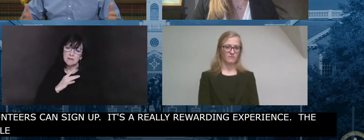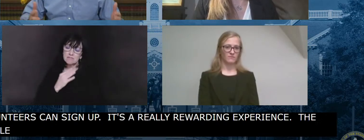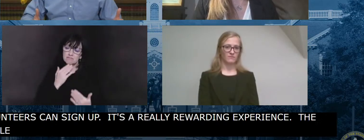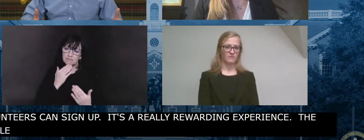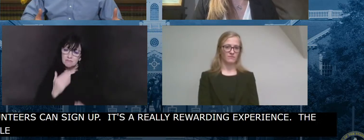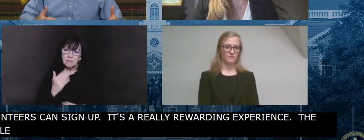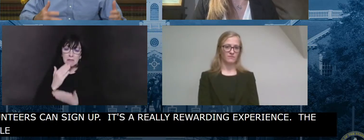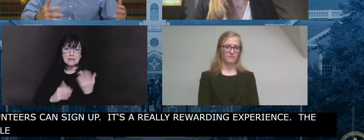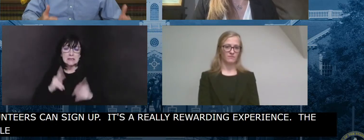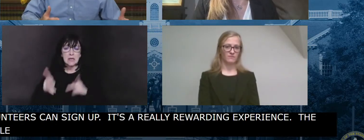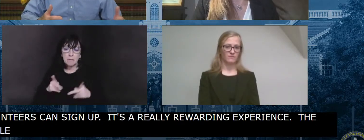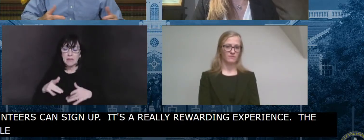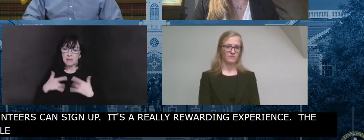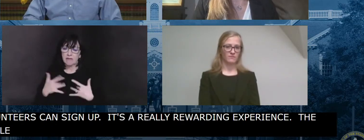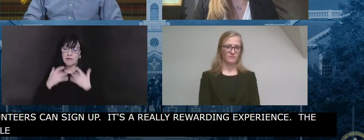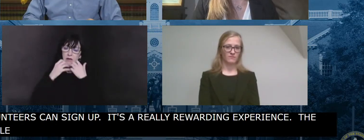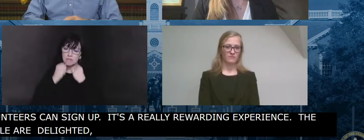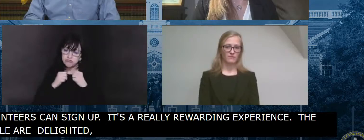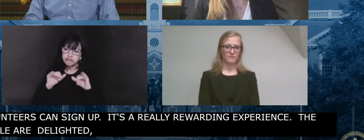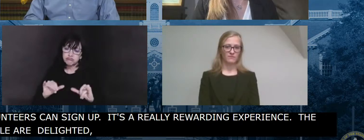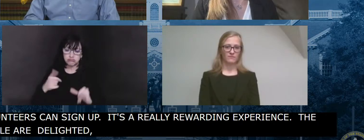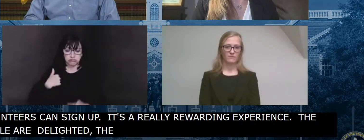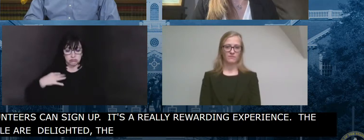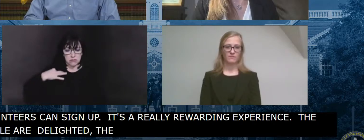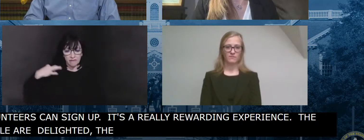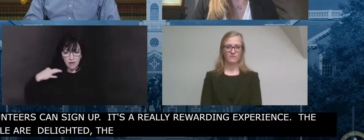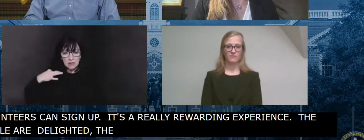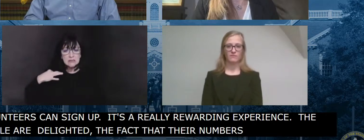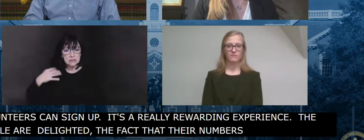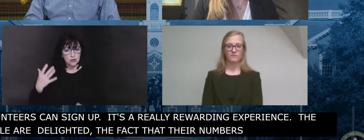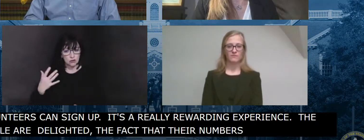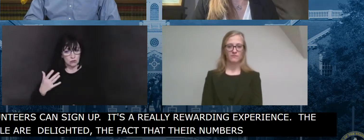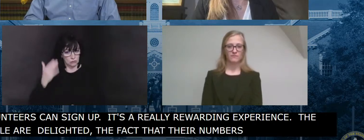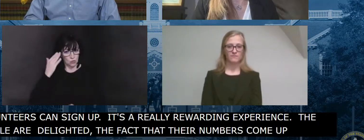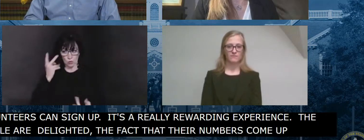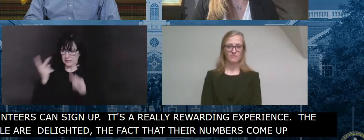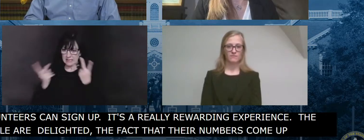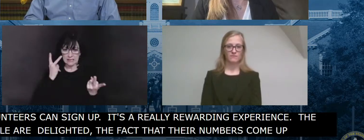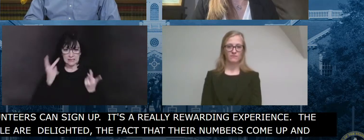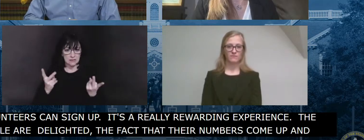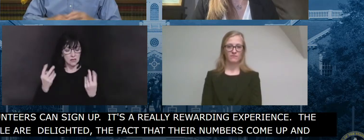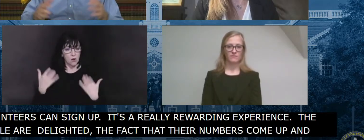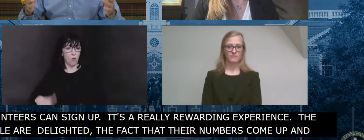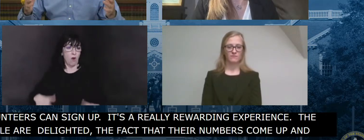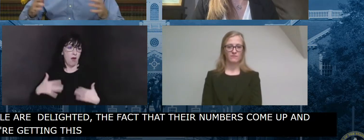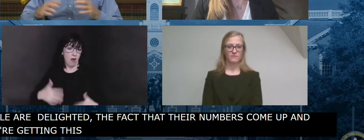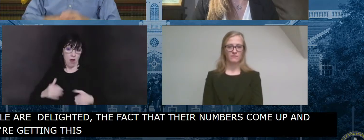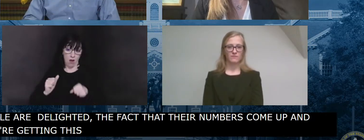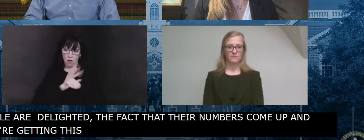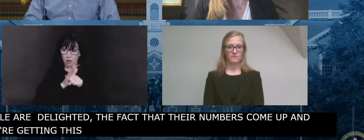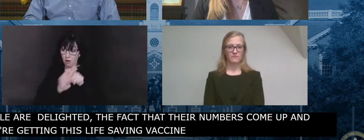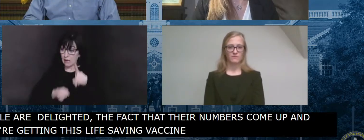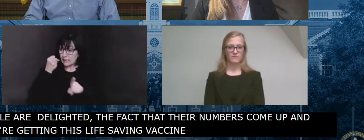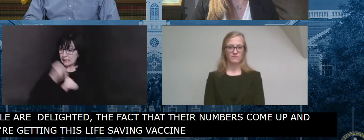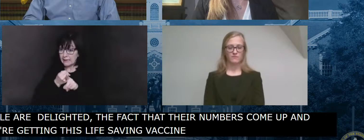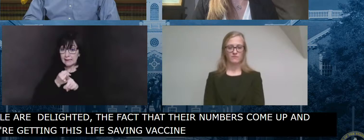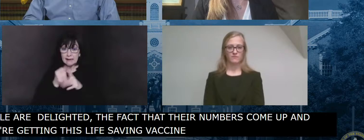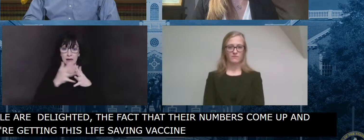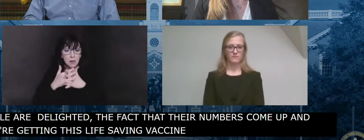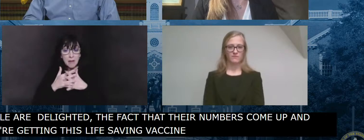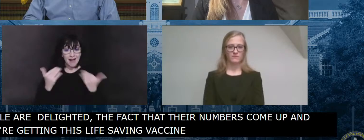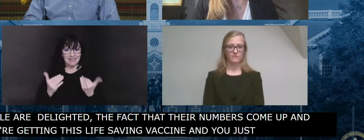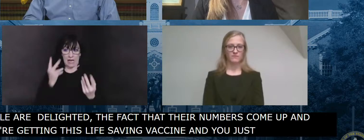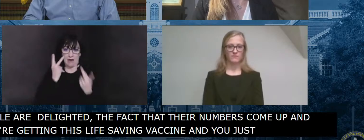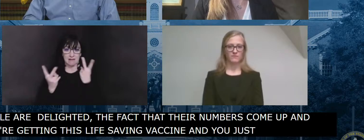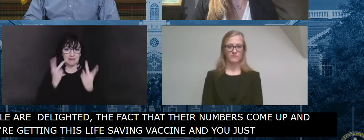that their numbers come up and they're getting this life-saving vaccine. And you just see just really wonderful people. It